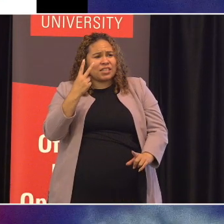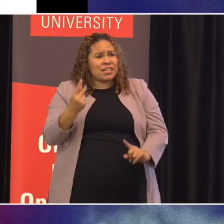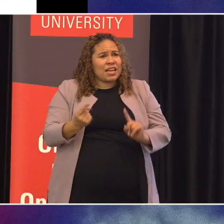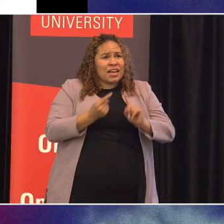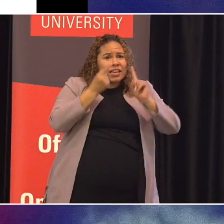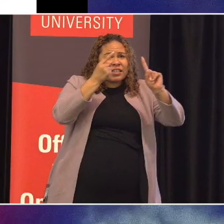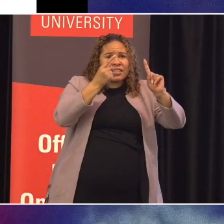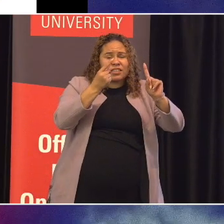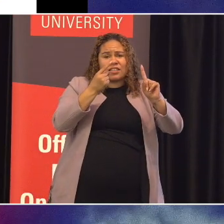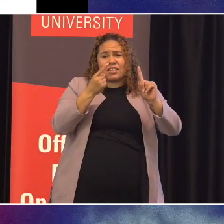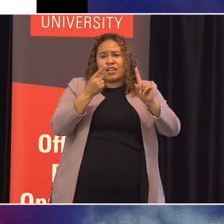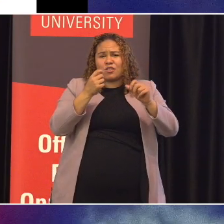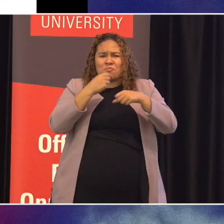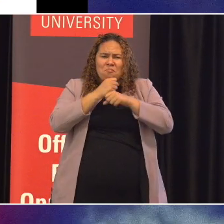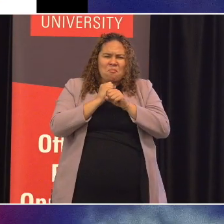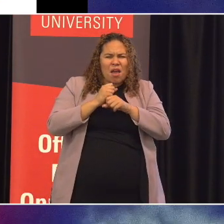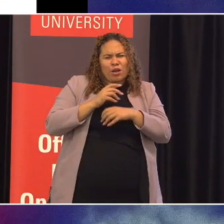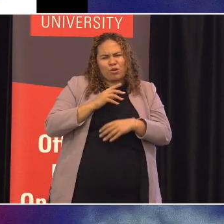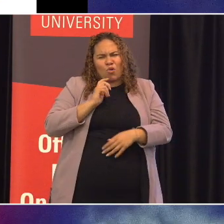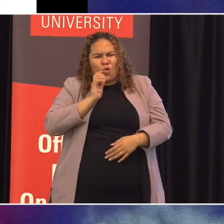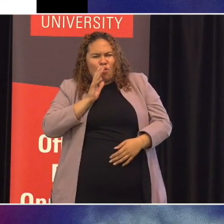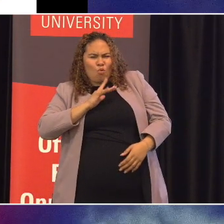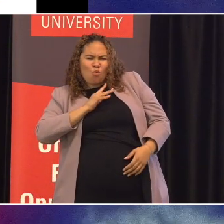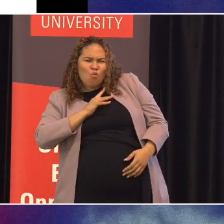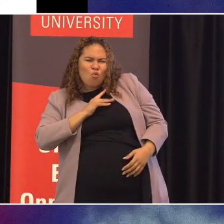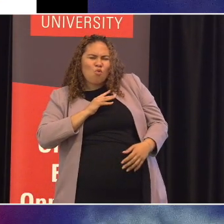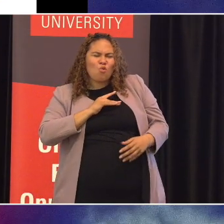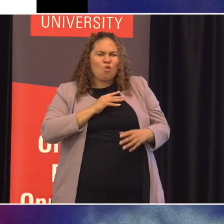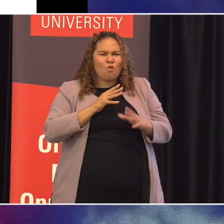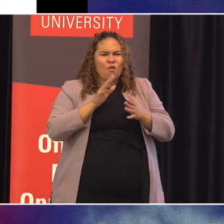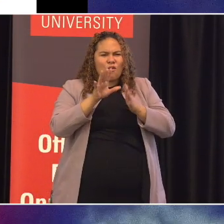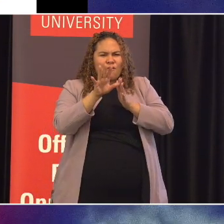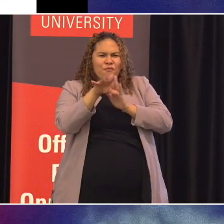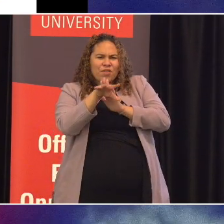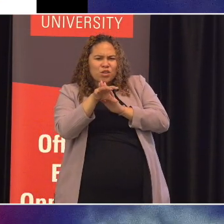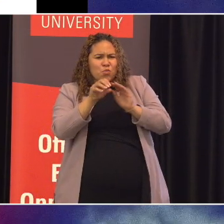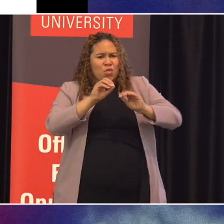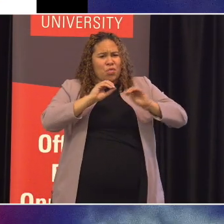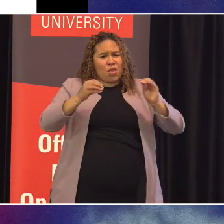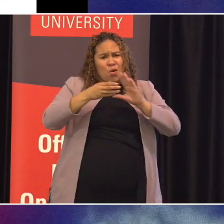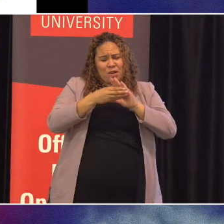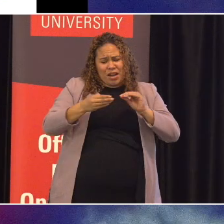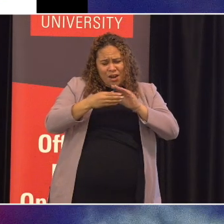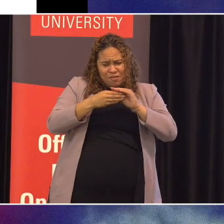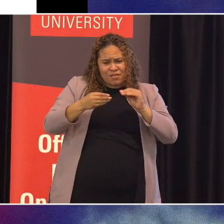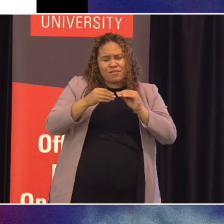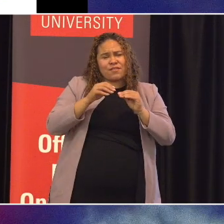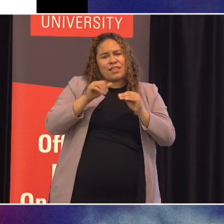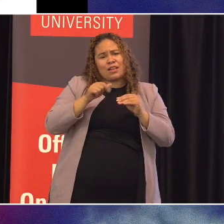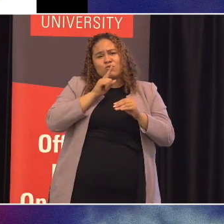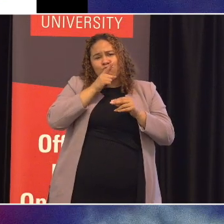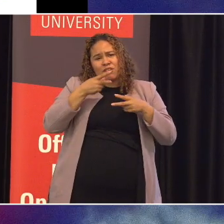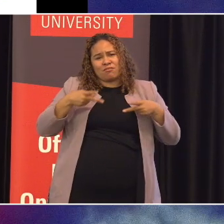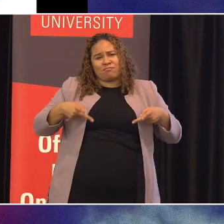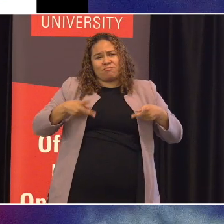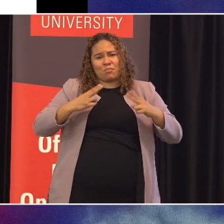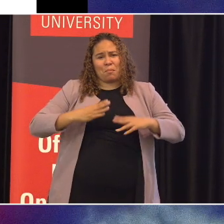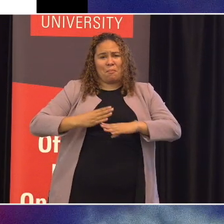campus create groovy videos that have no narrative. That's cutting out a big part of your